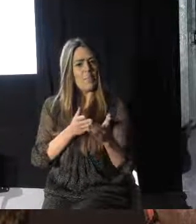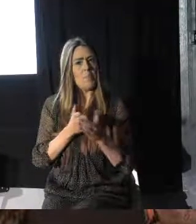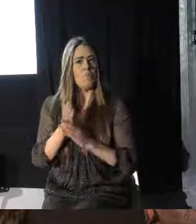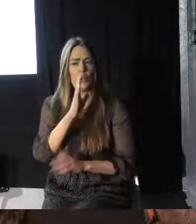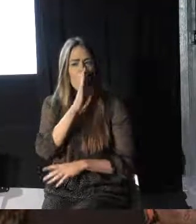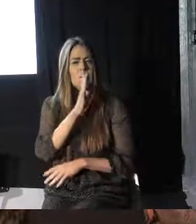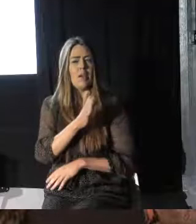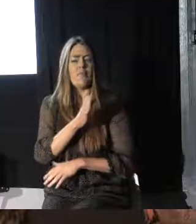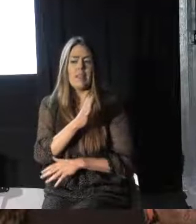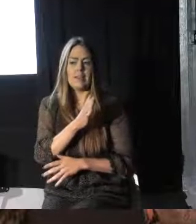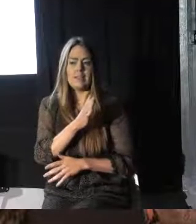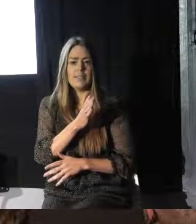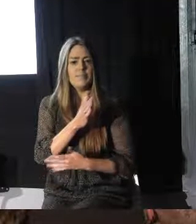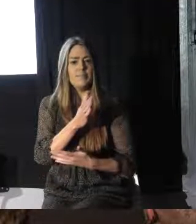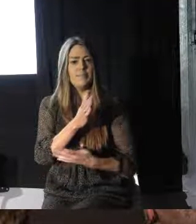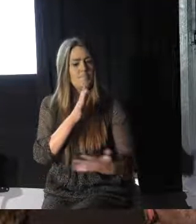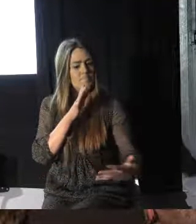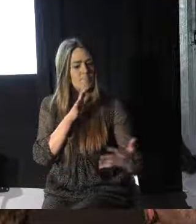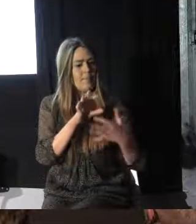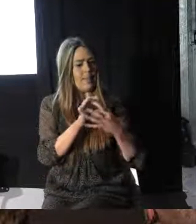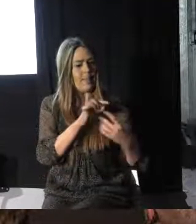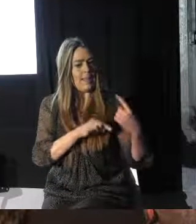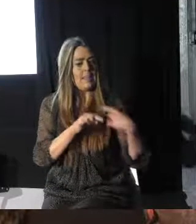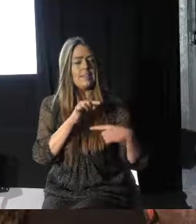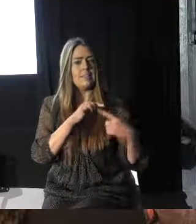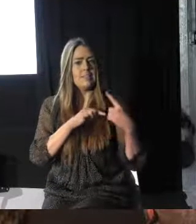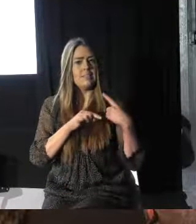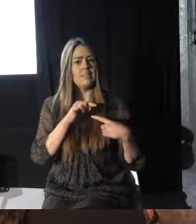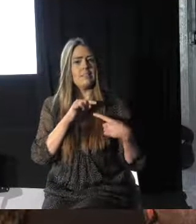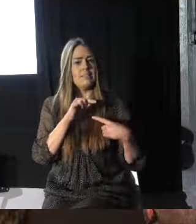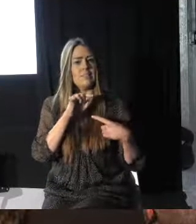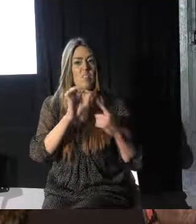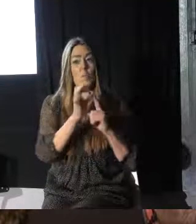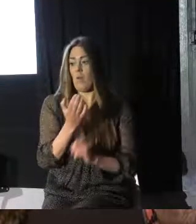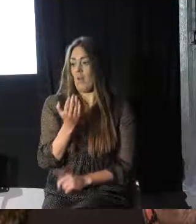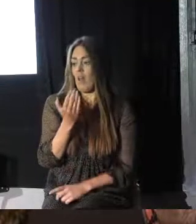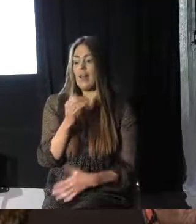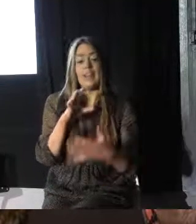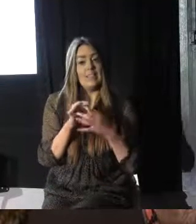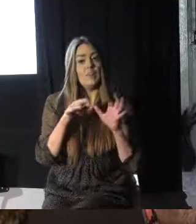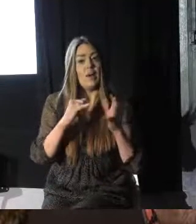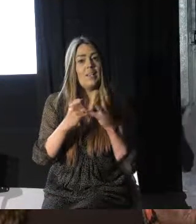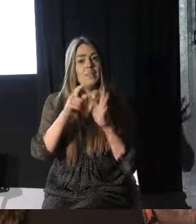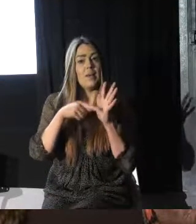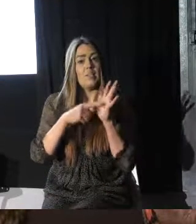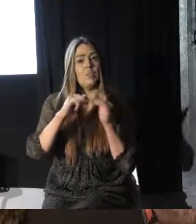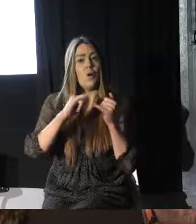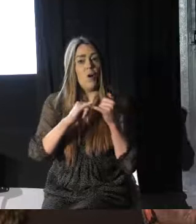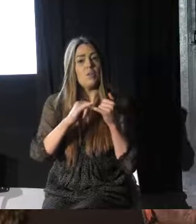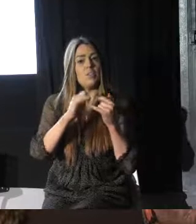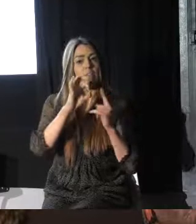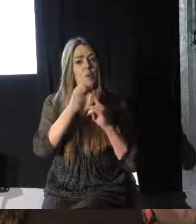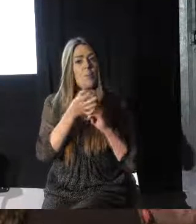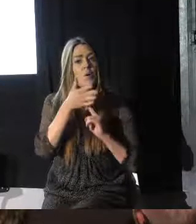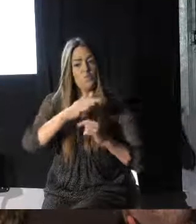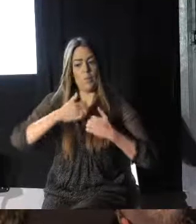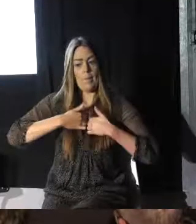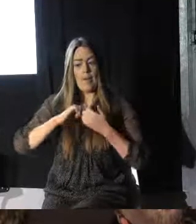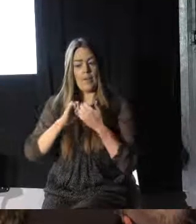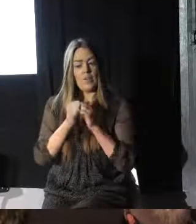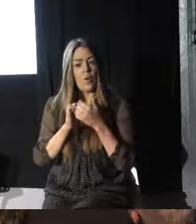ways, certainly linked back to that point I just made about asbestos, the point made by my